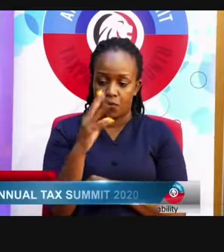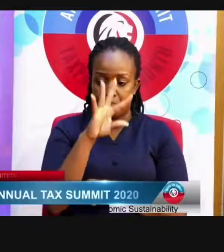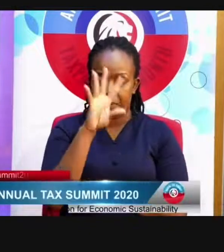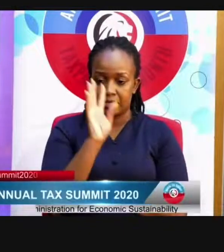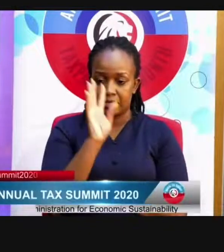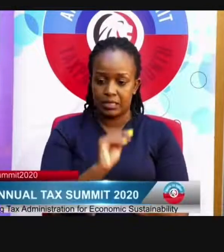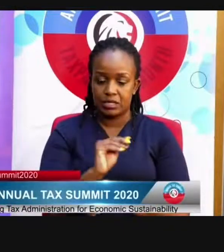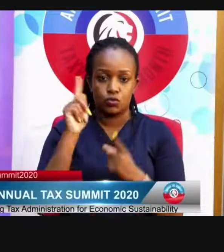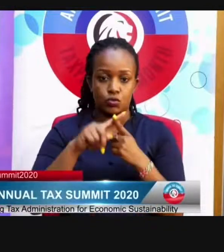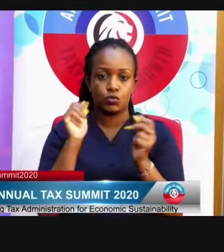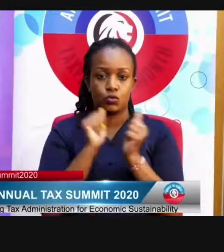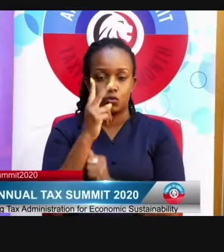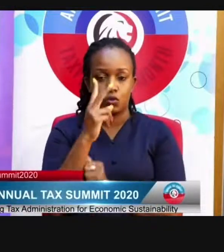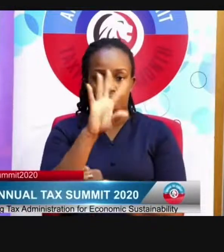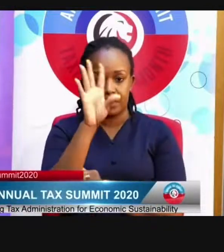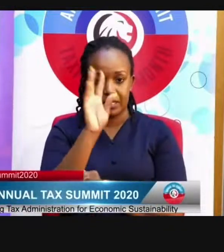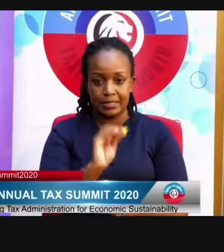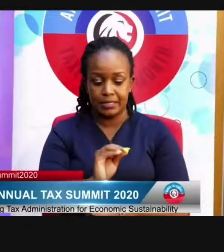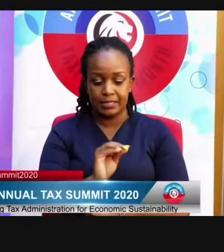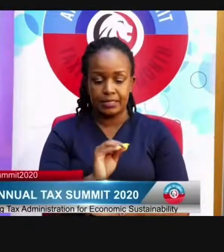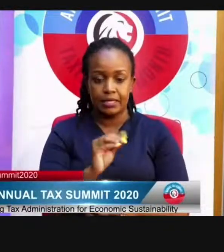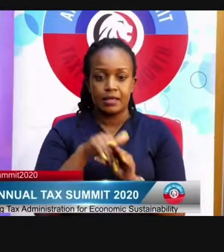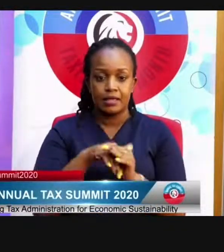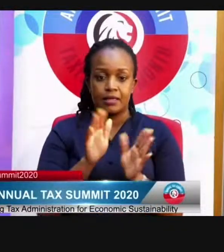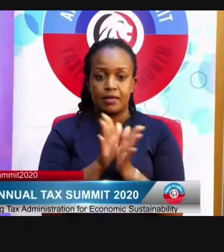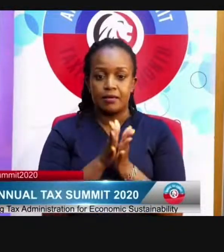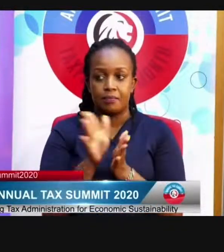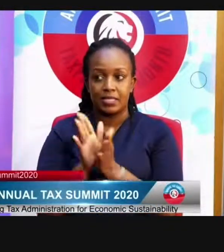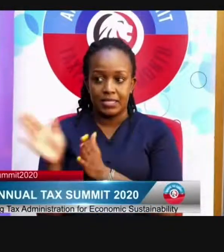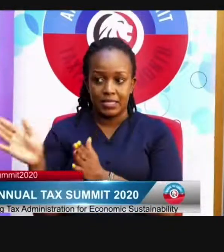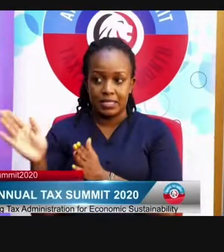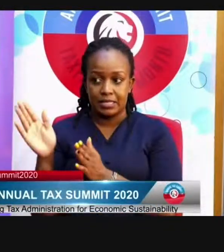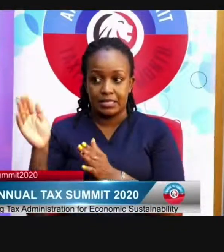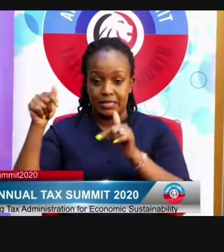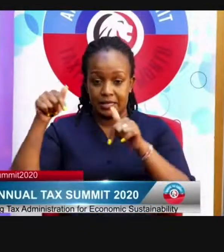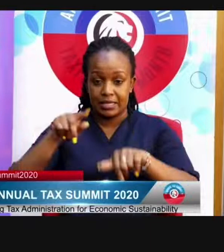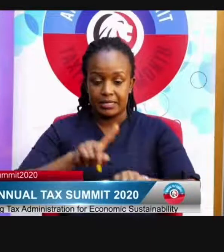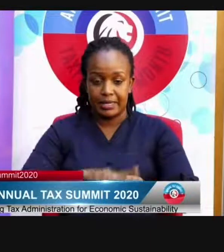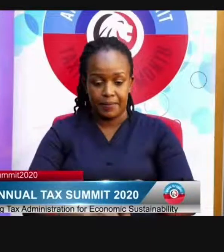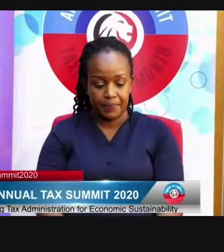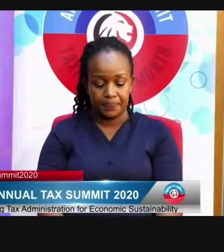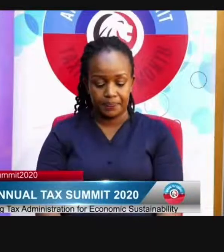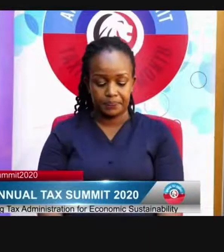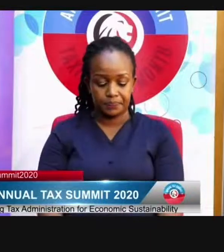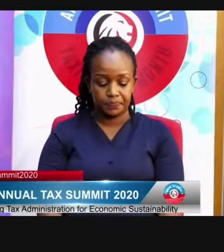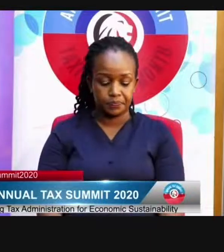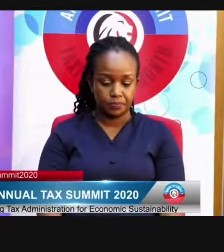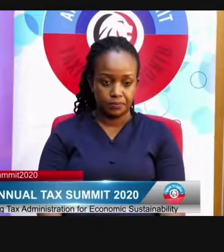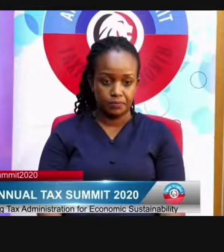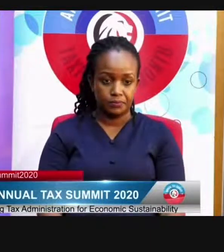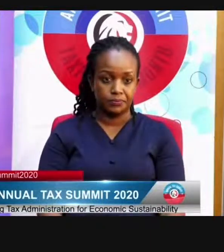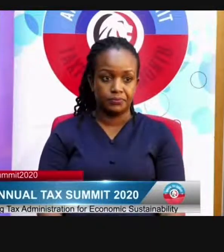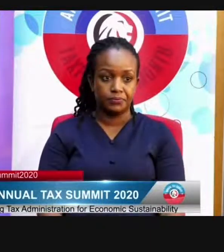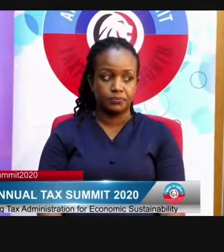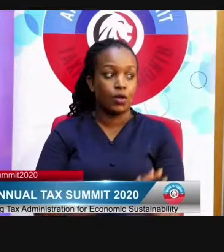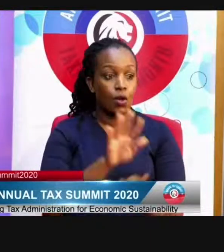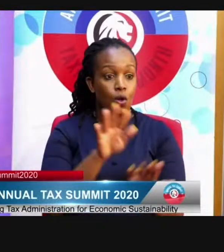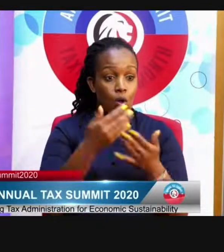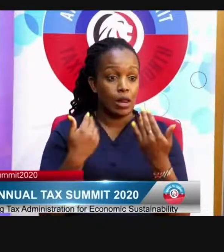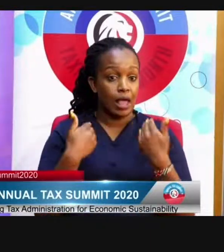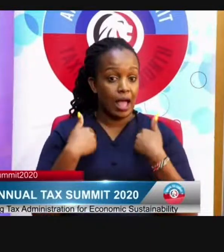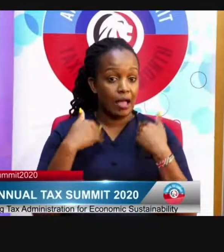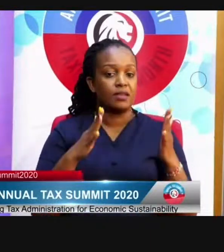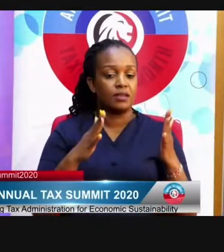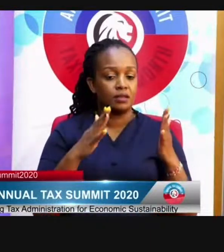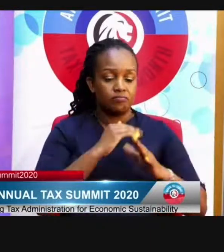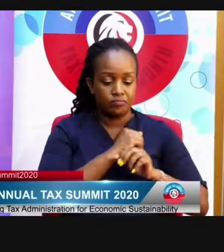those in the branches during this time, all observing provisions of COVID-19. We've seen